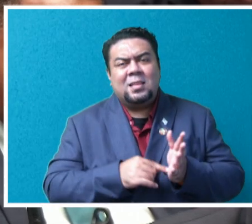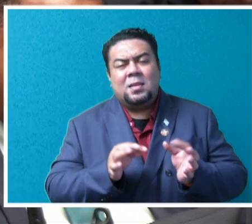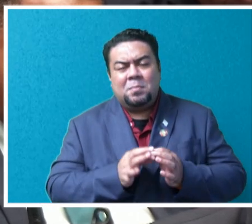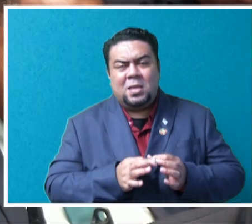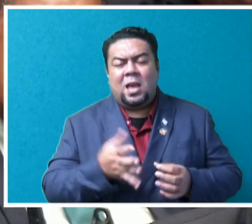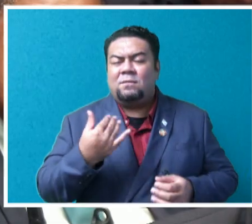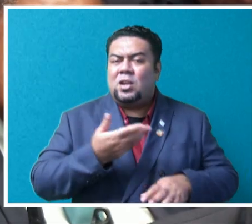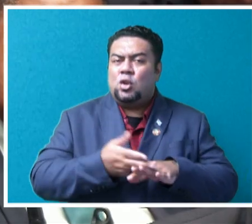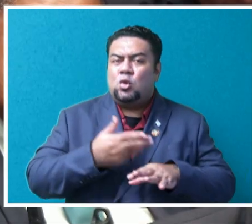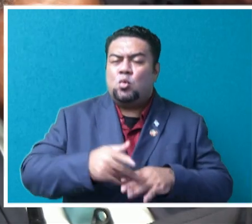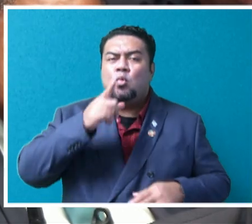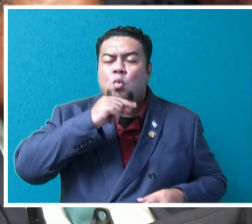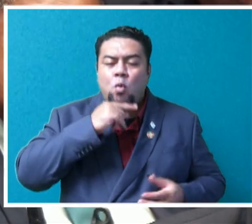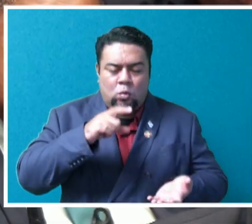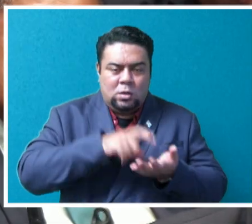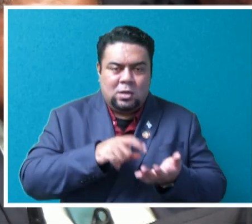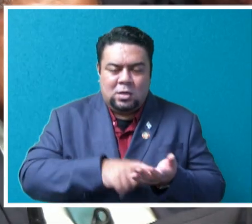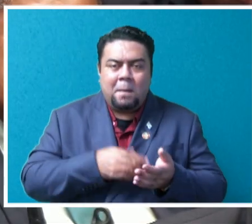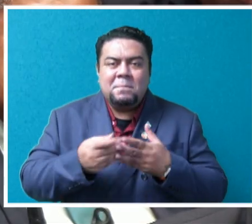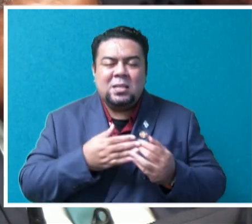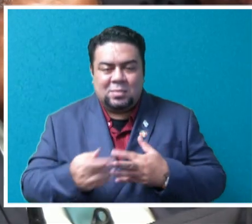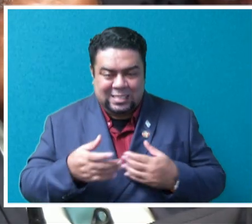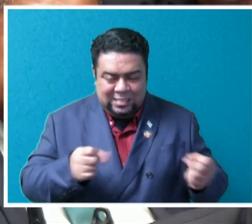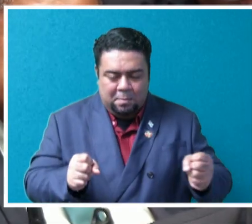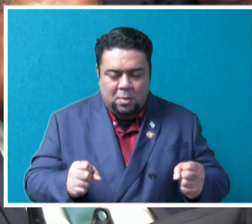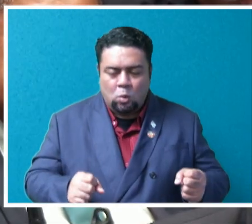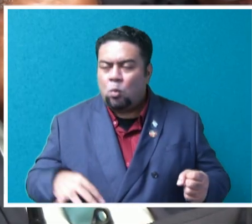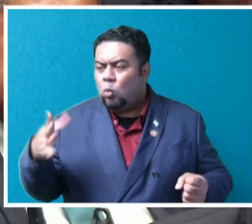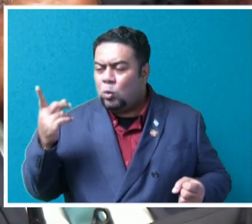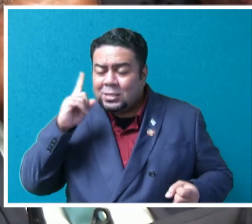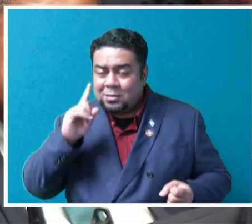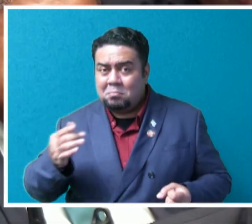system, which will significantly improve efficiency,